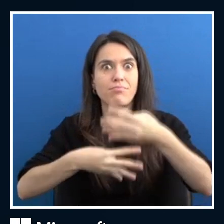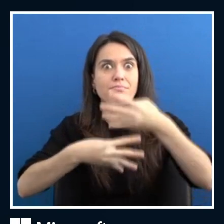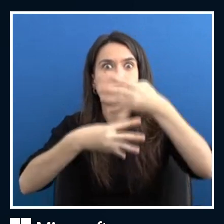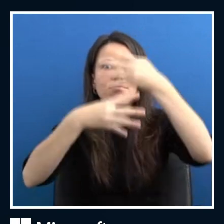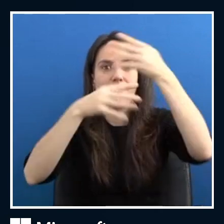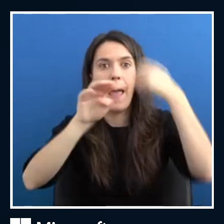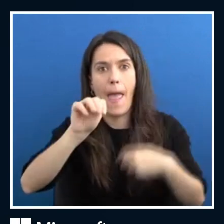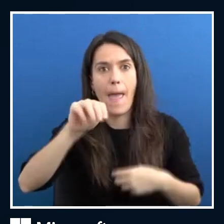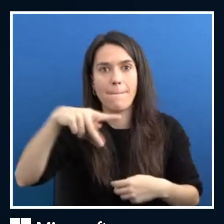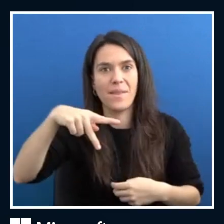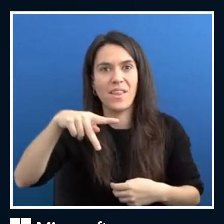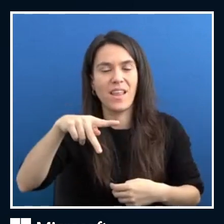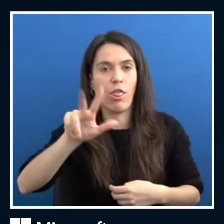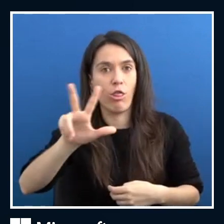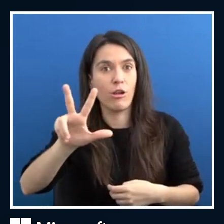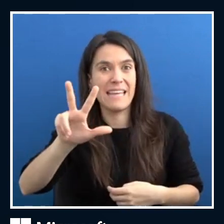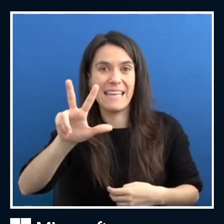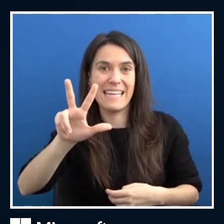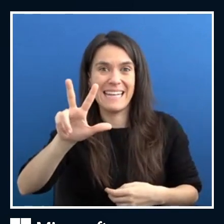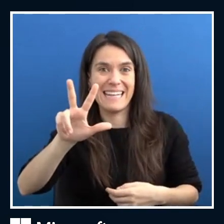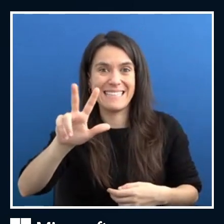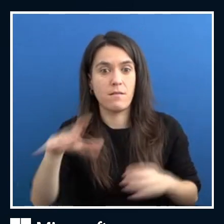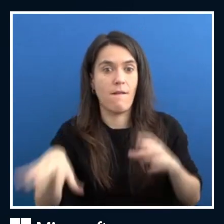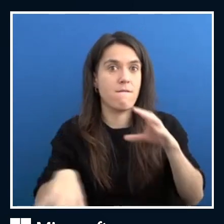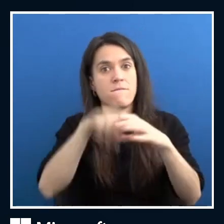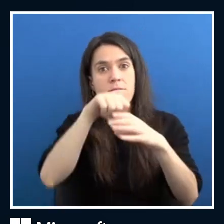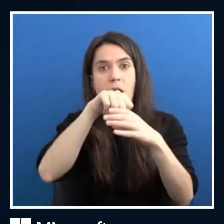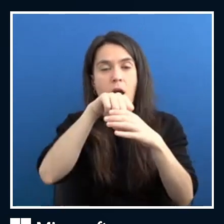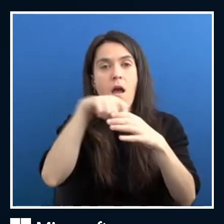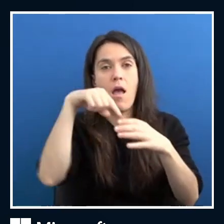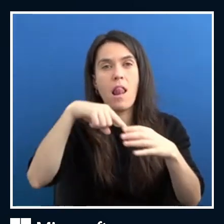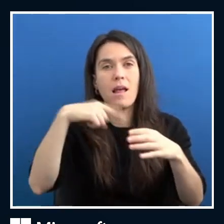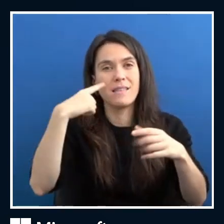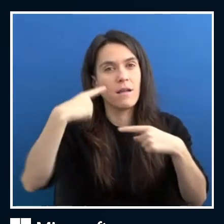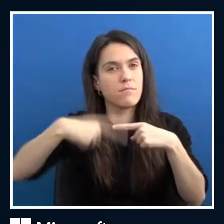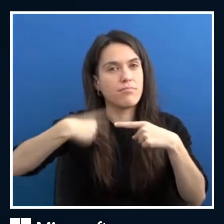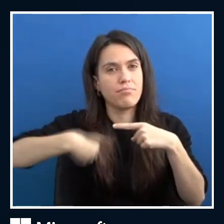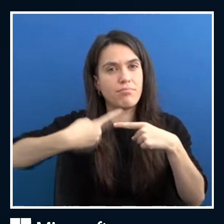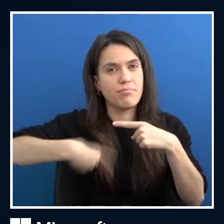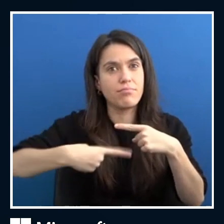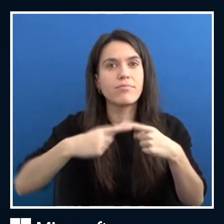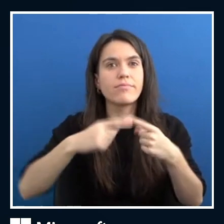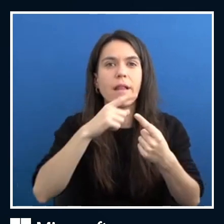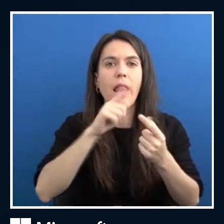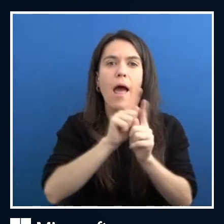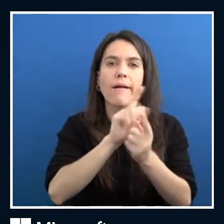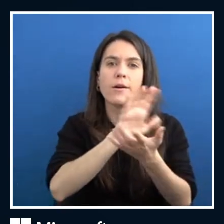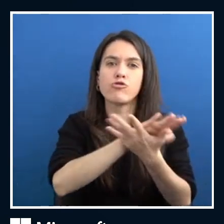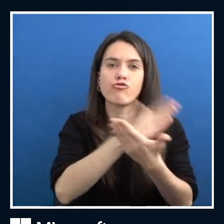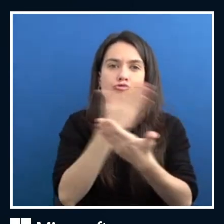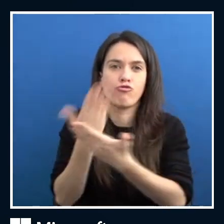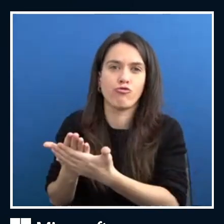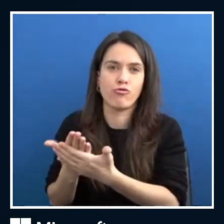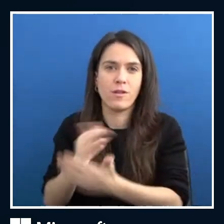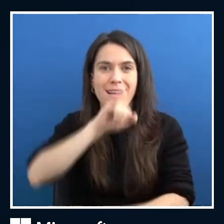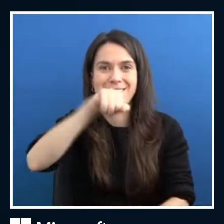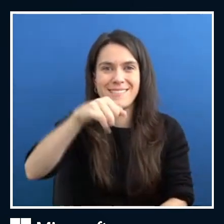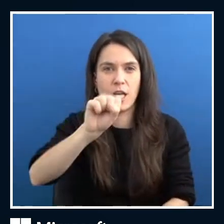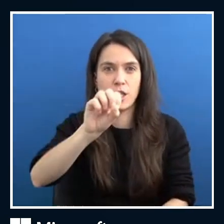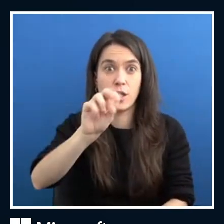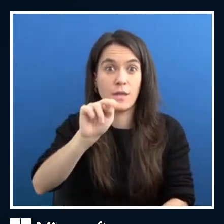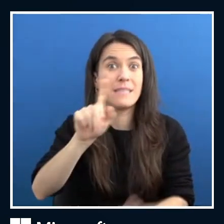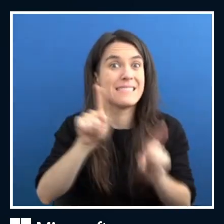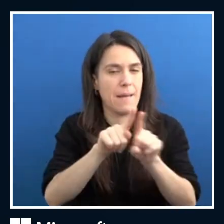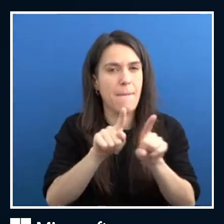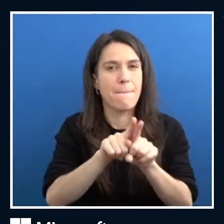So when an MP3 file is added into a blob storage, it gets transcribed, a JSON file is created. That JSON file is